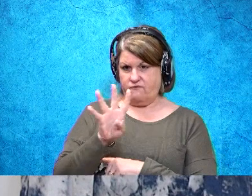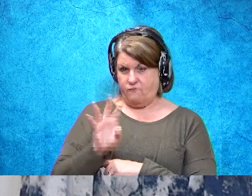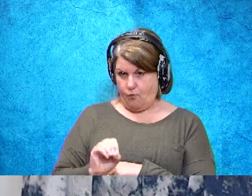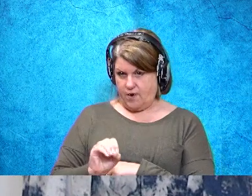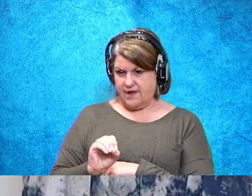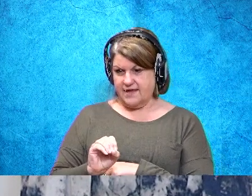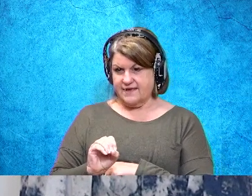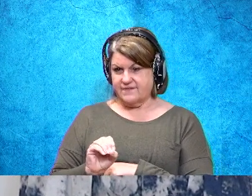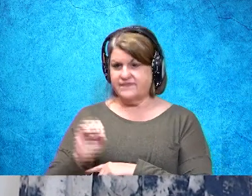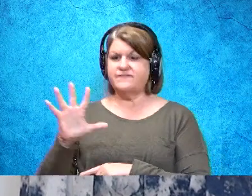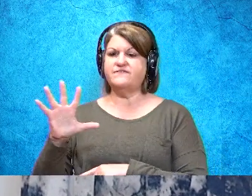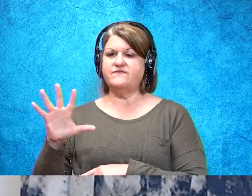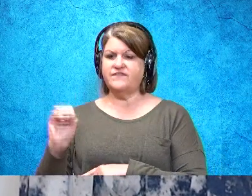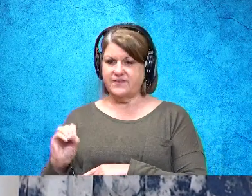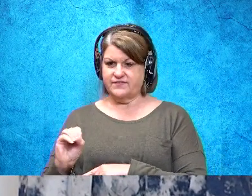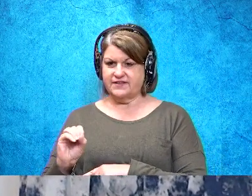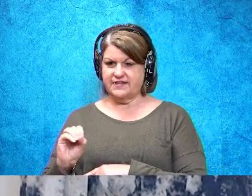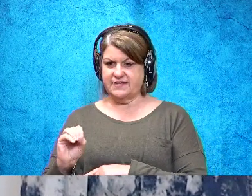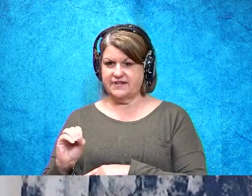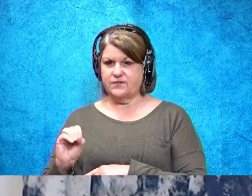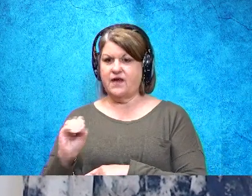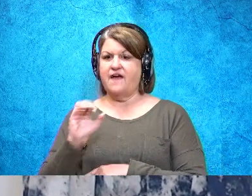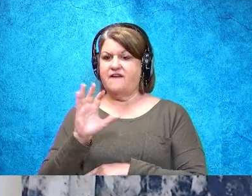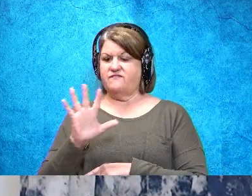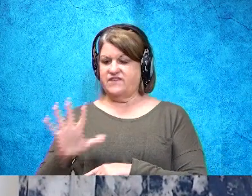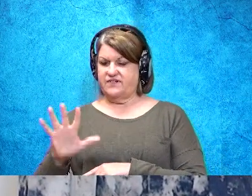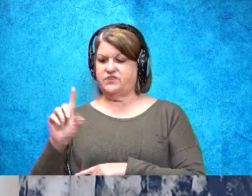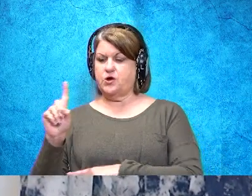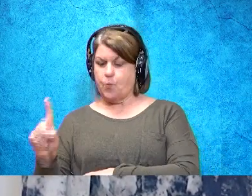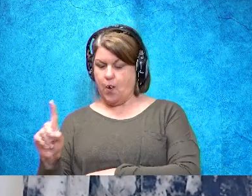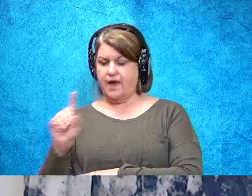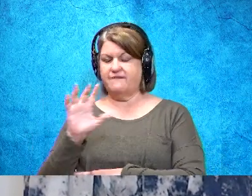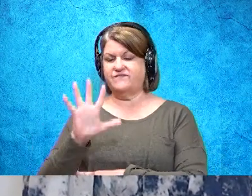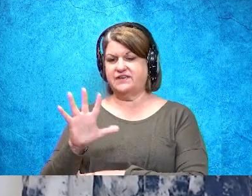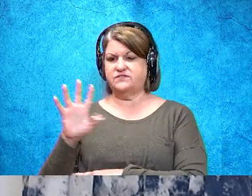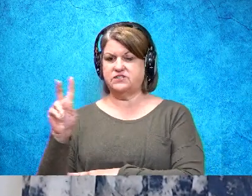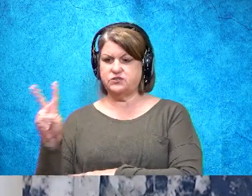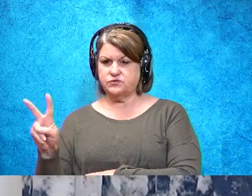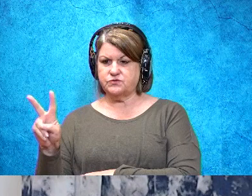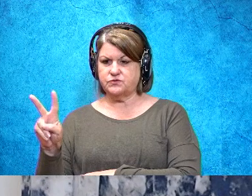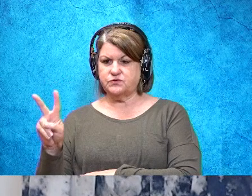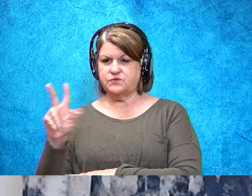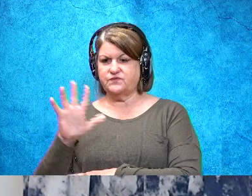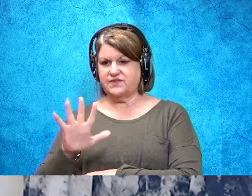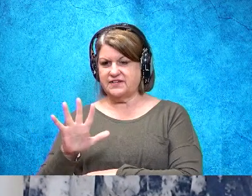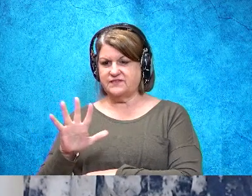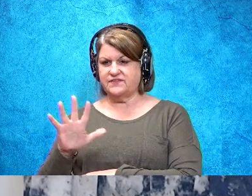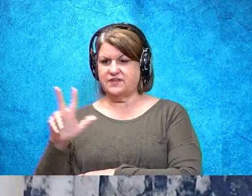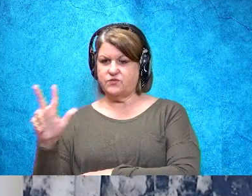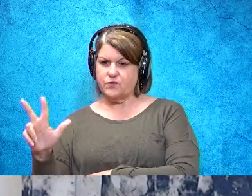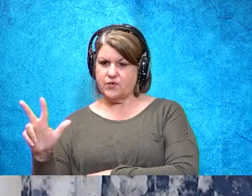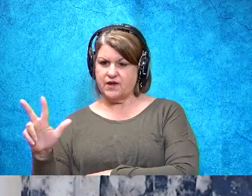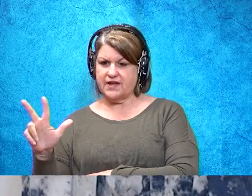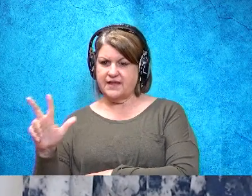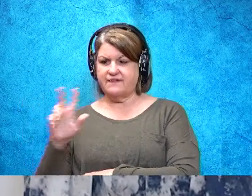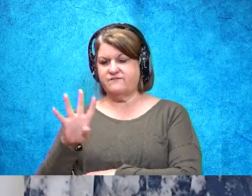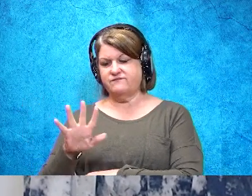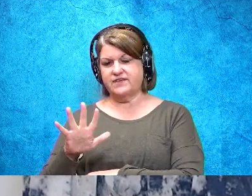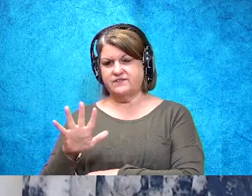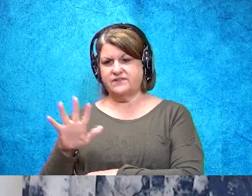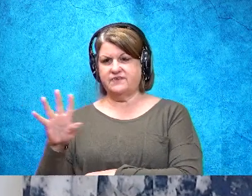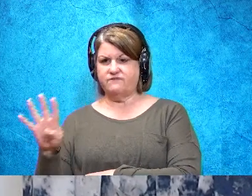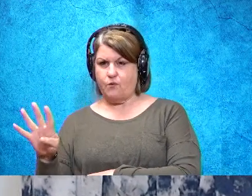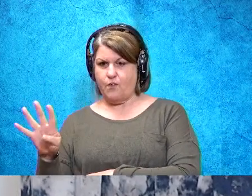40, 50, 51, 52, 53,